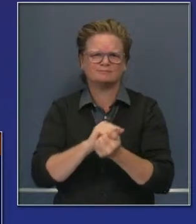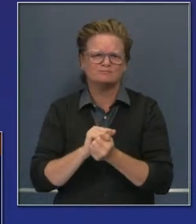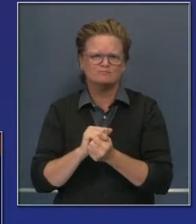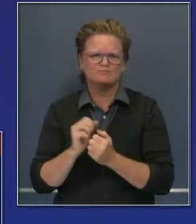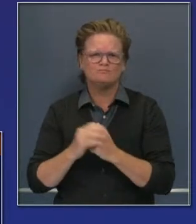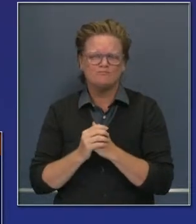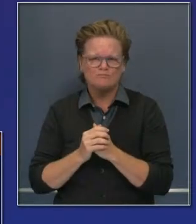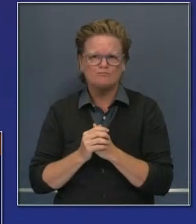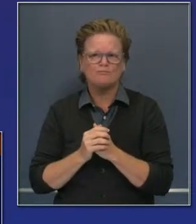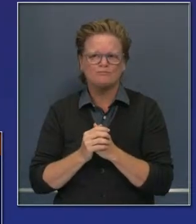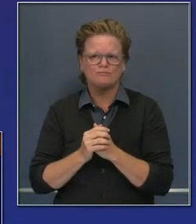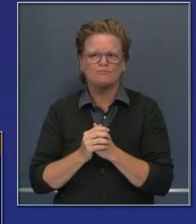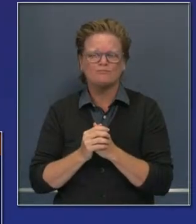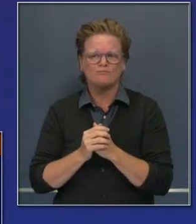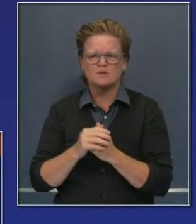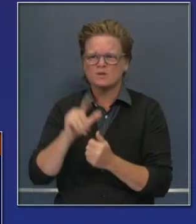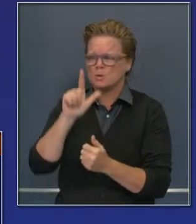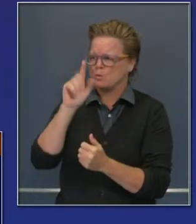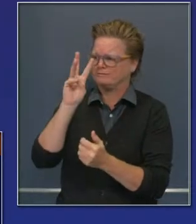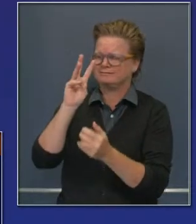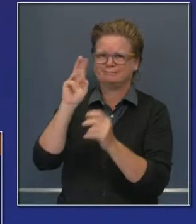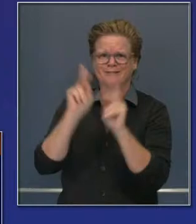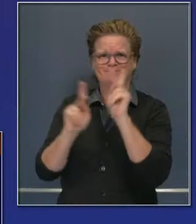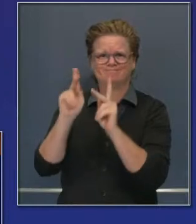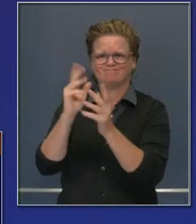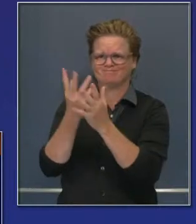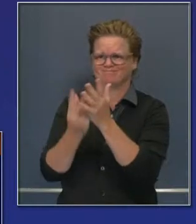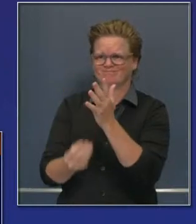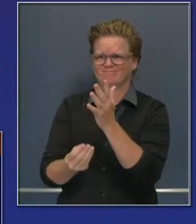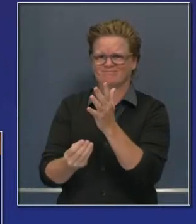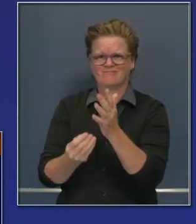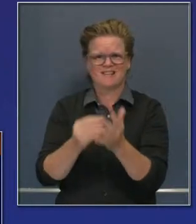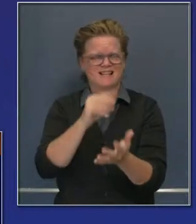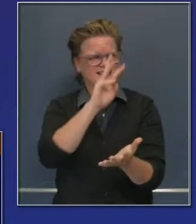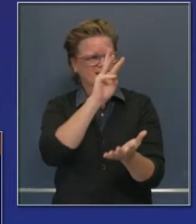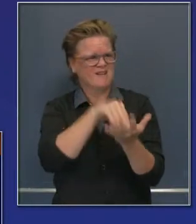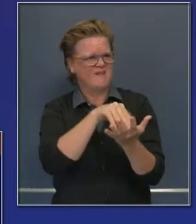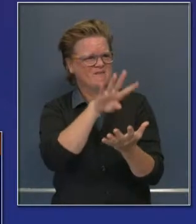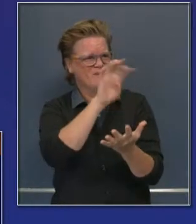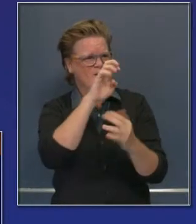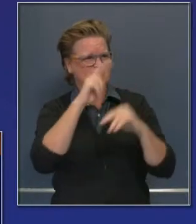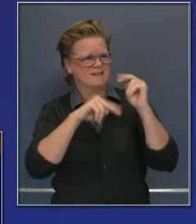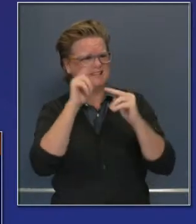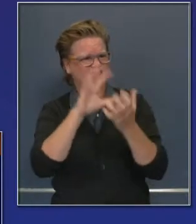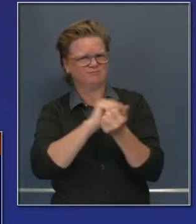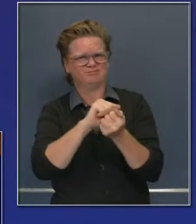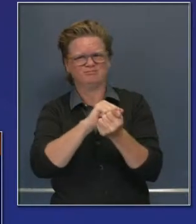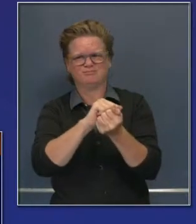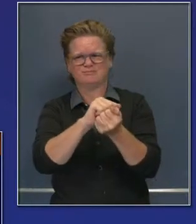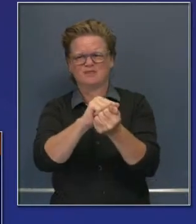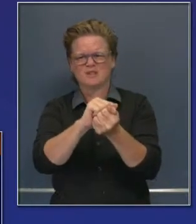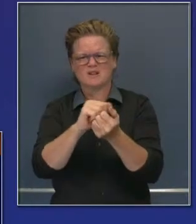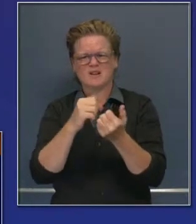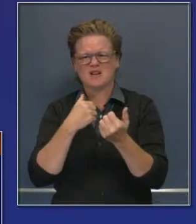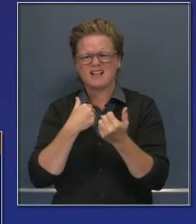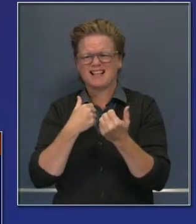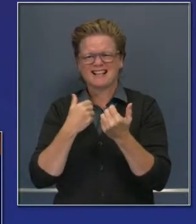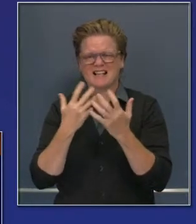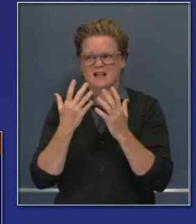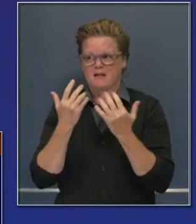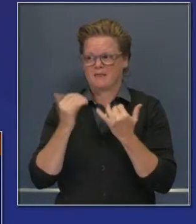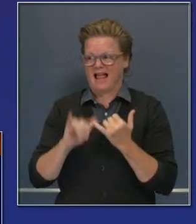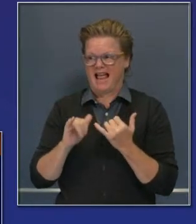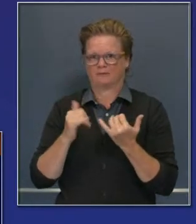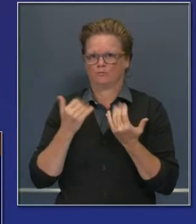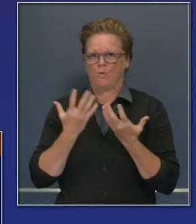26 fatalities and the 6,400 structures are based upon what we have seen, what we have witnessed, but by